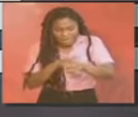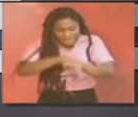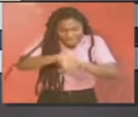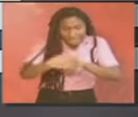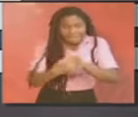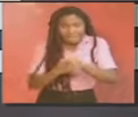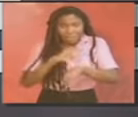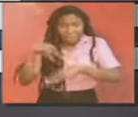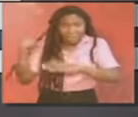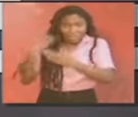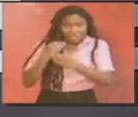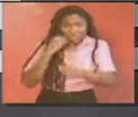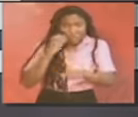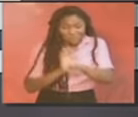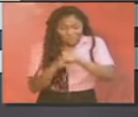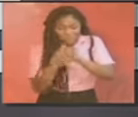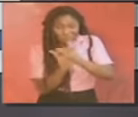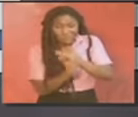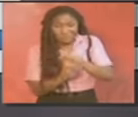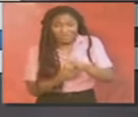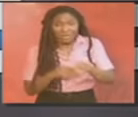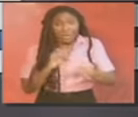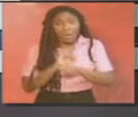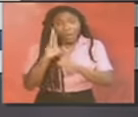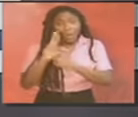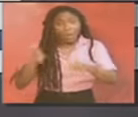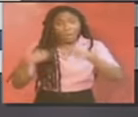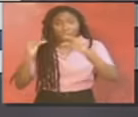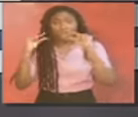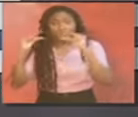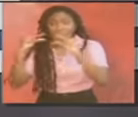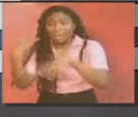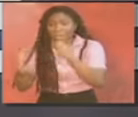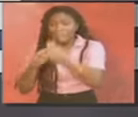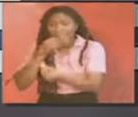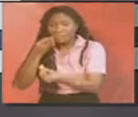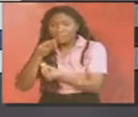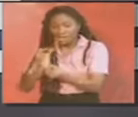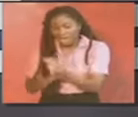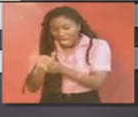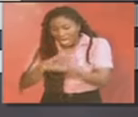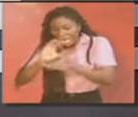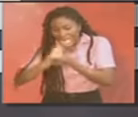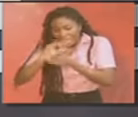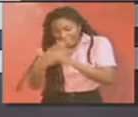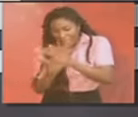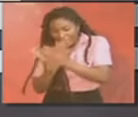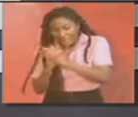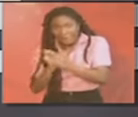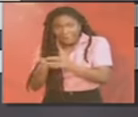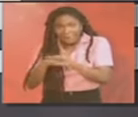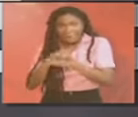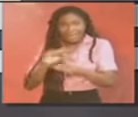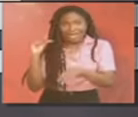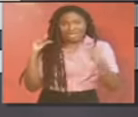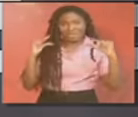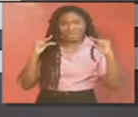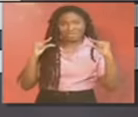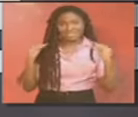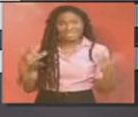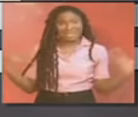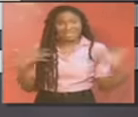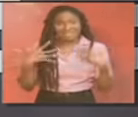or even wiped the groceries after purchasing them in an effort not to contract this virus. Persons were